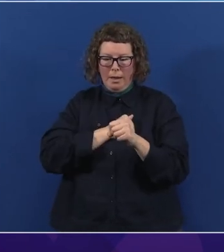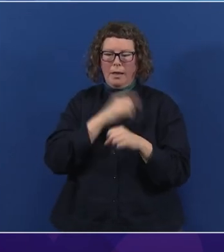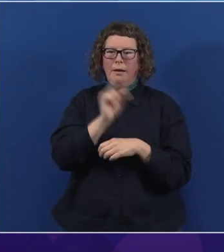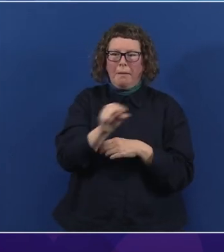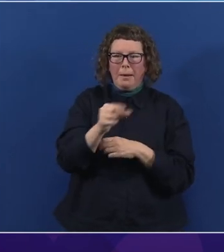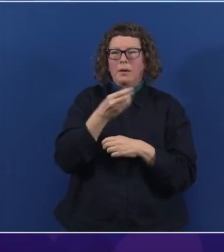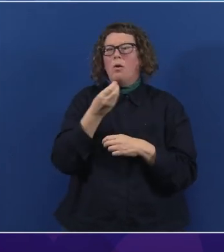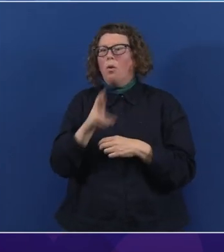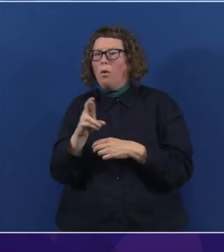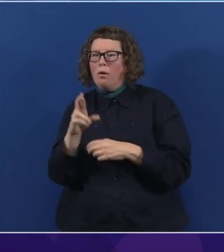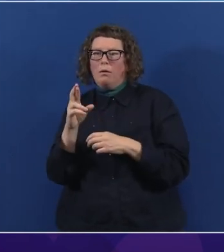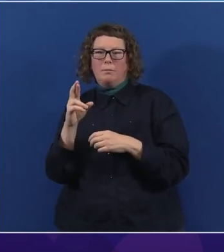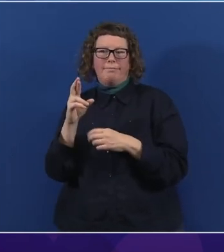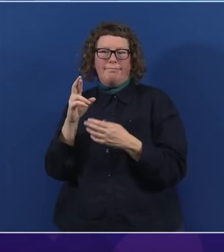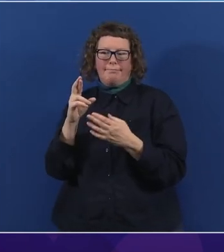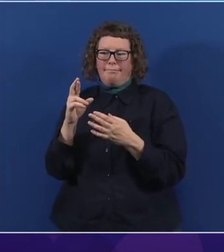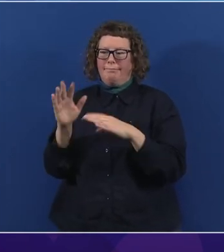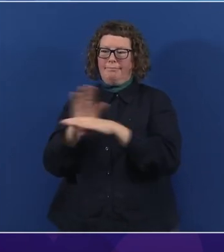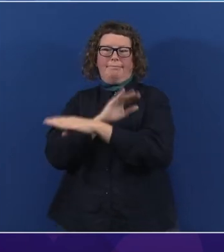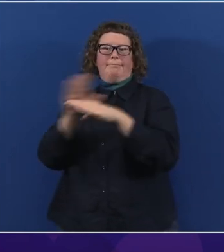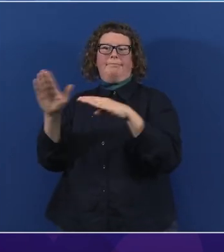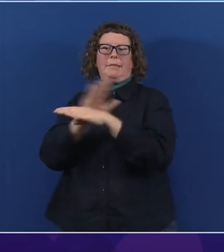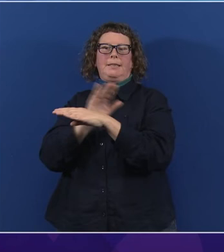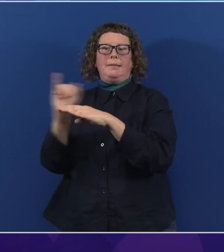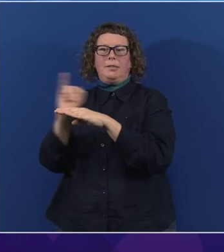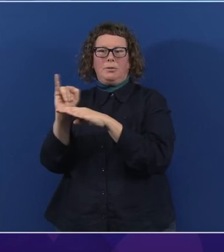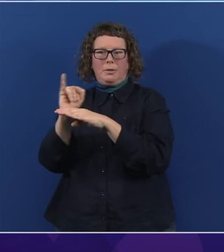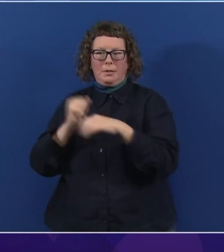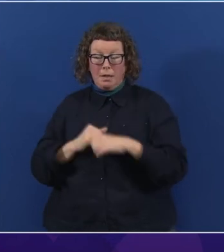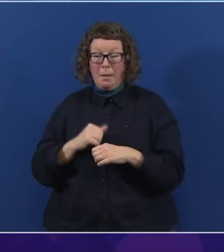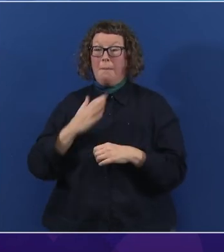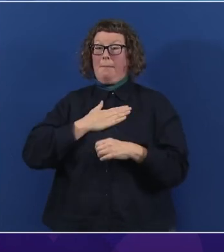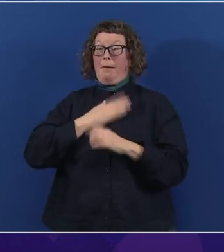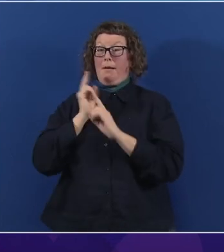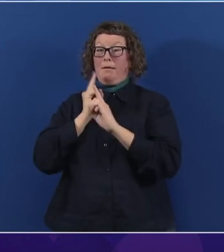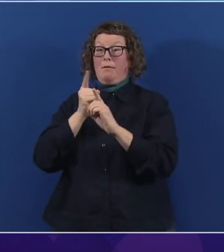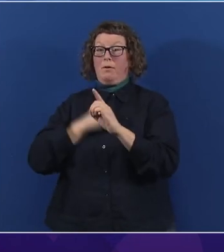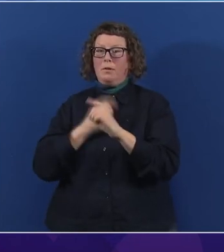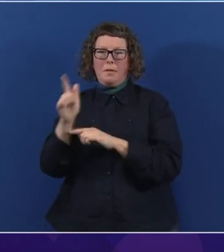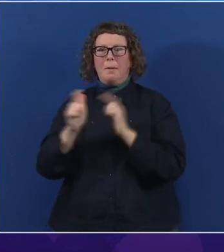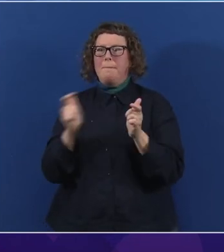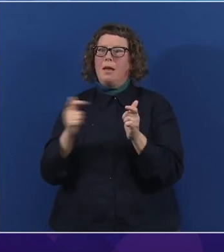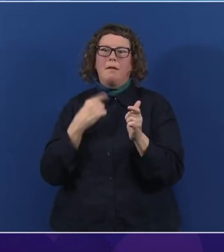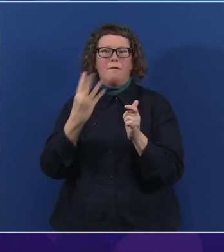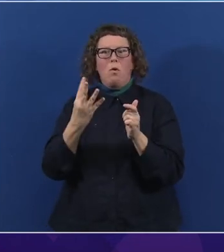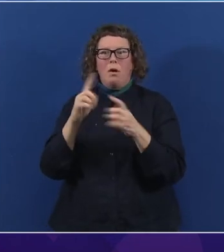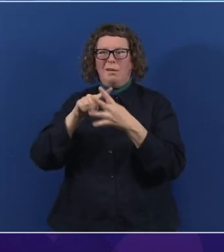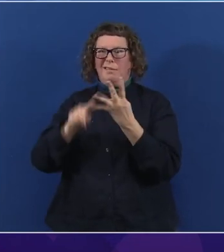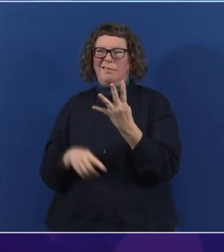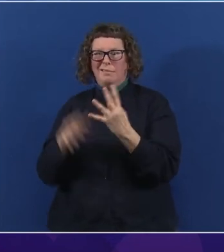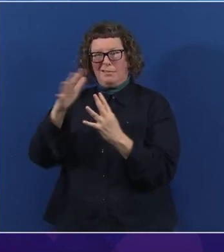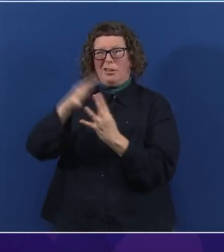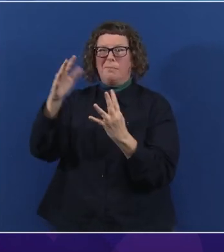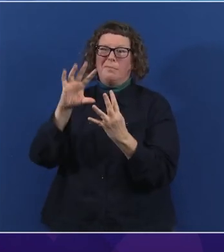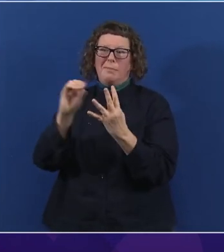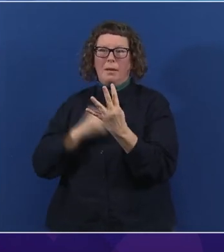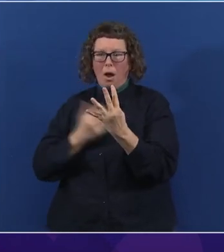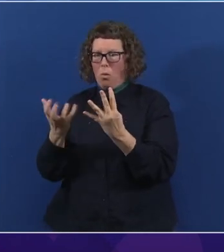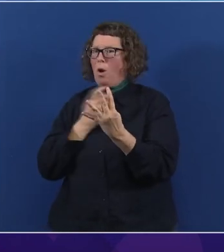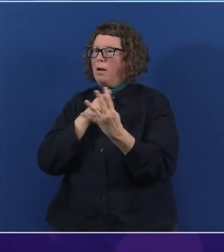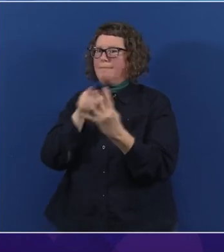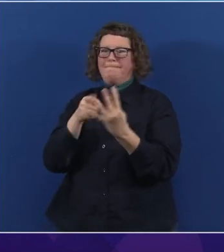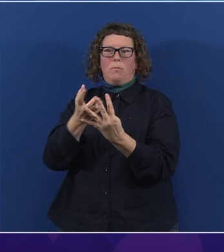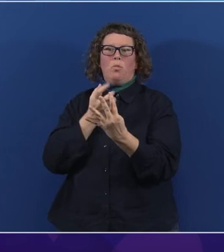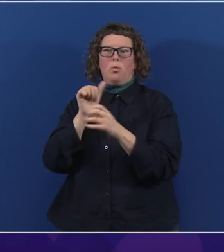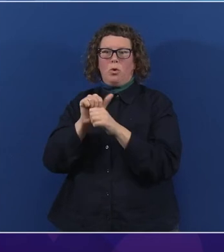firm. For me, I wanted to get an internship at one of the big four. To do this, I knew I had to get over my shyness.